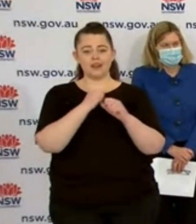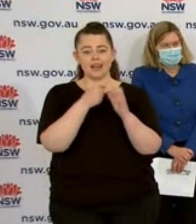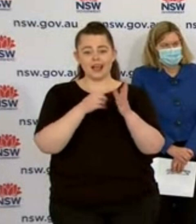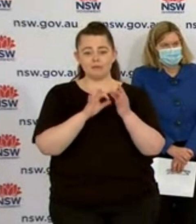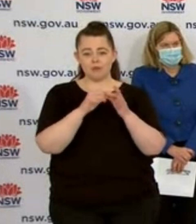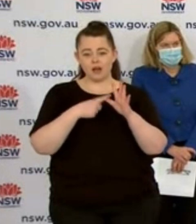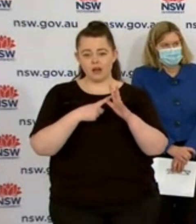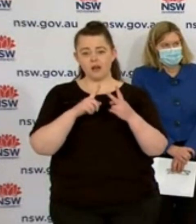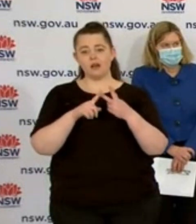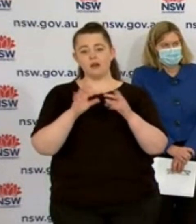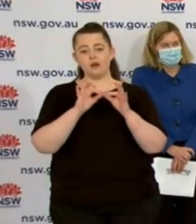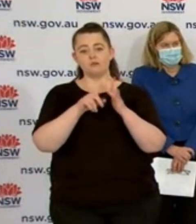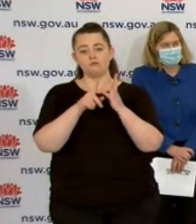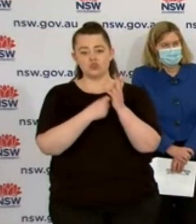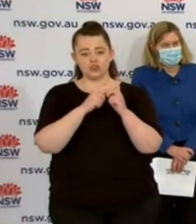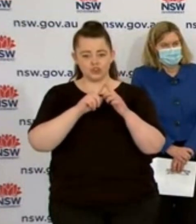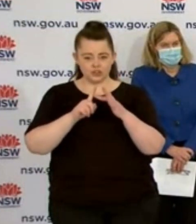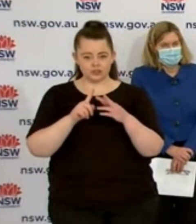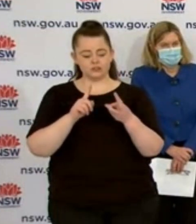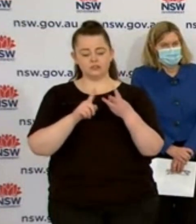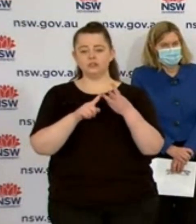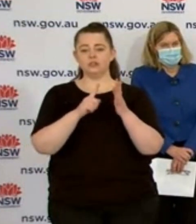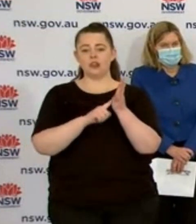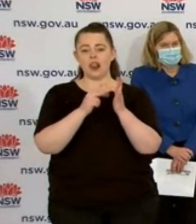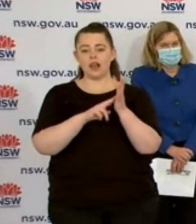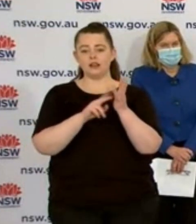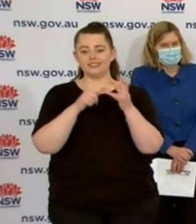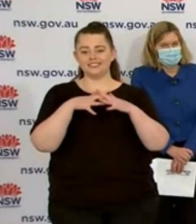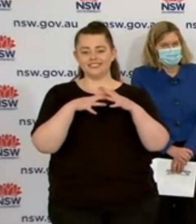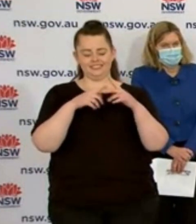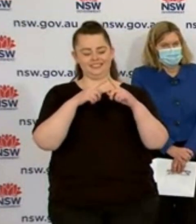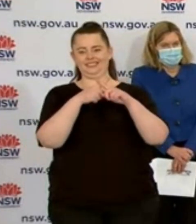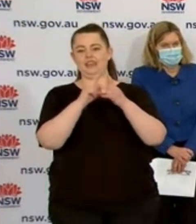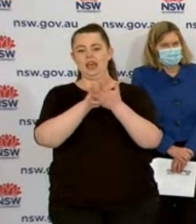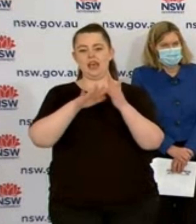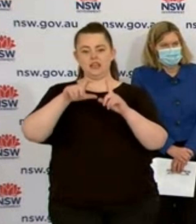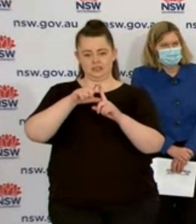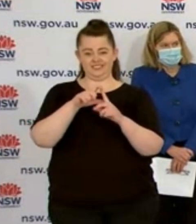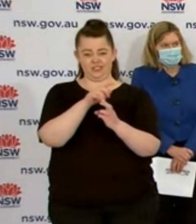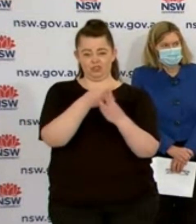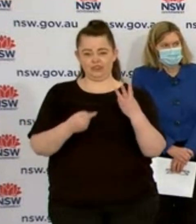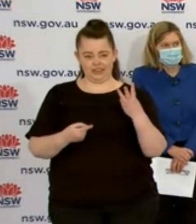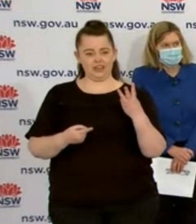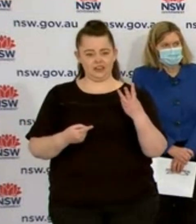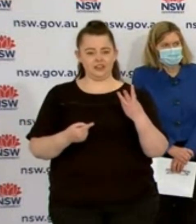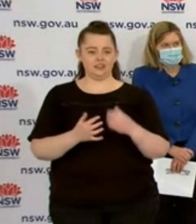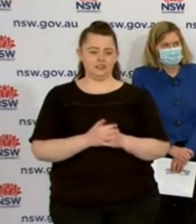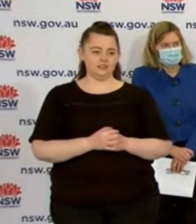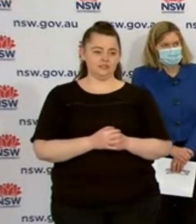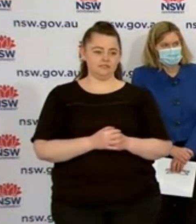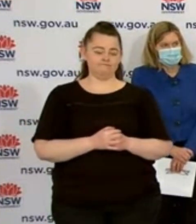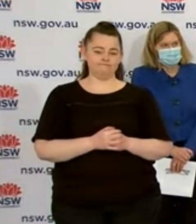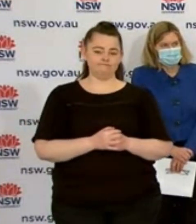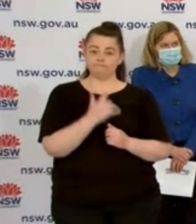through this surveillance previously, we've been able to identify those particular cases. It's great to see in Tamworth and Armidale no new